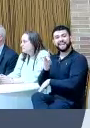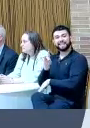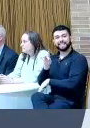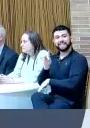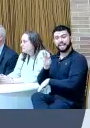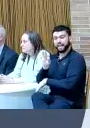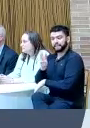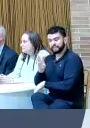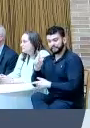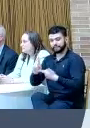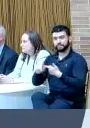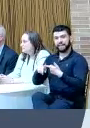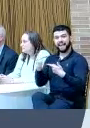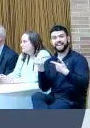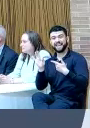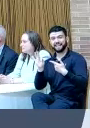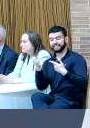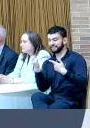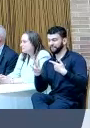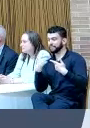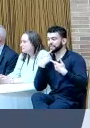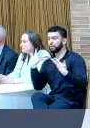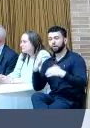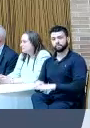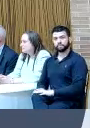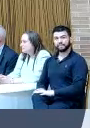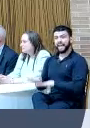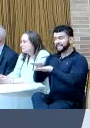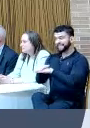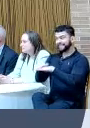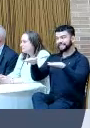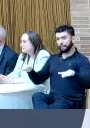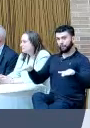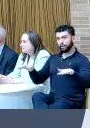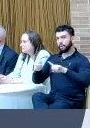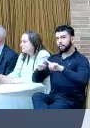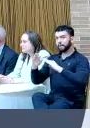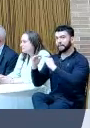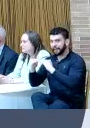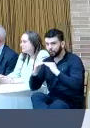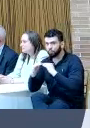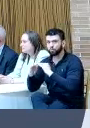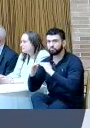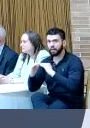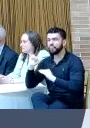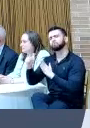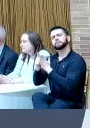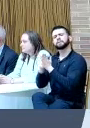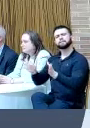in 197 ruled that separate but equal was highly legally